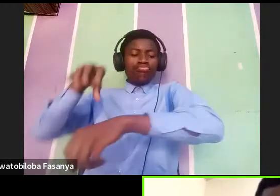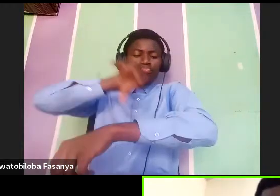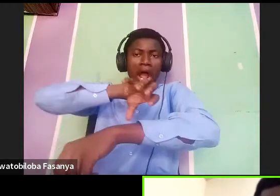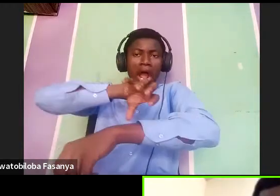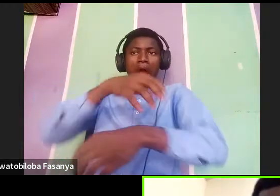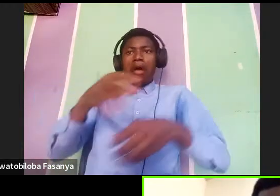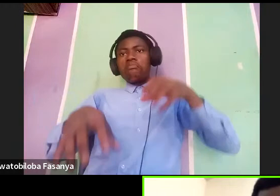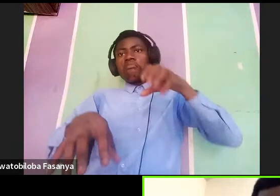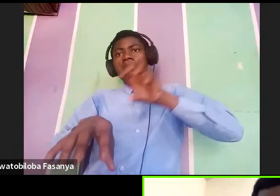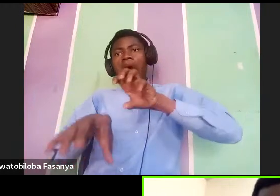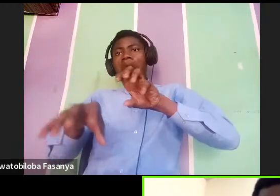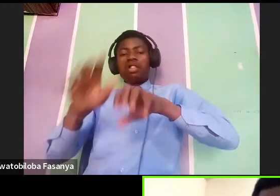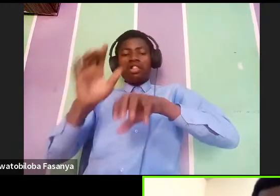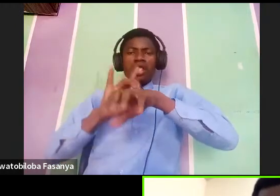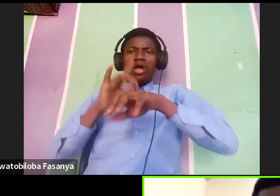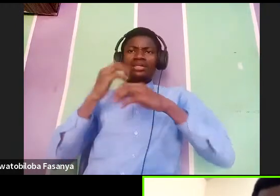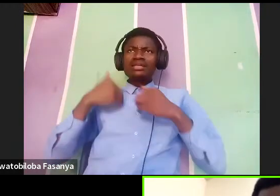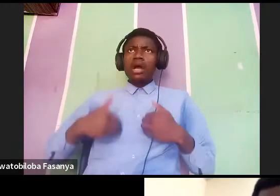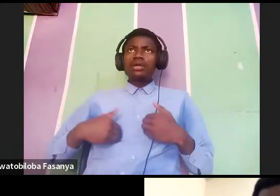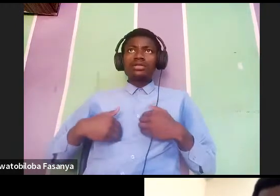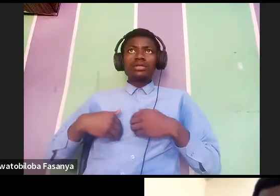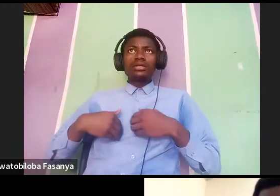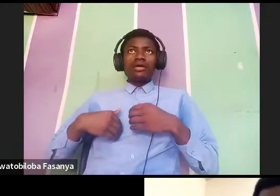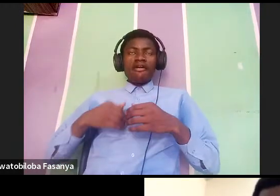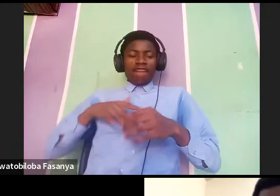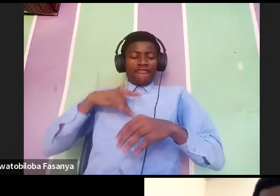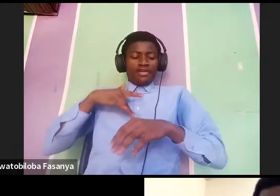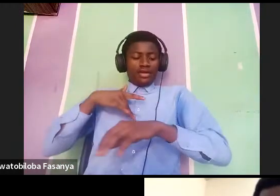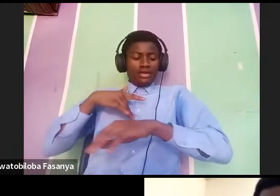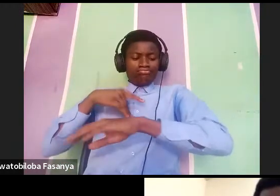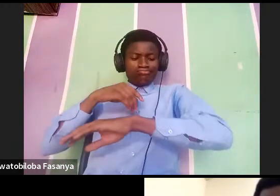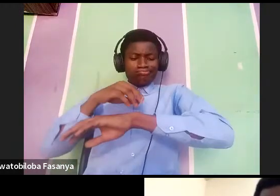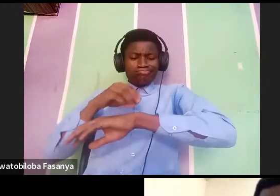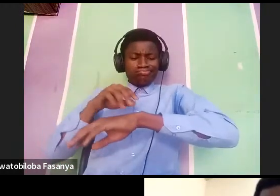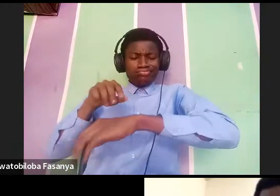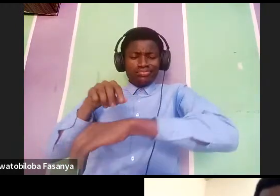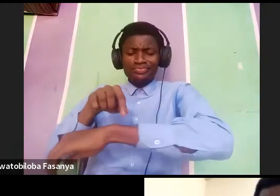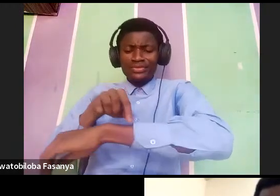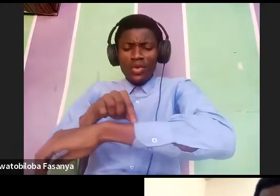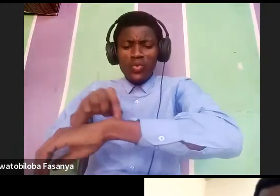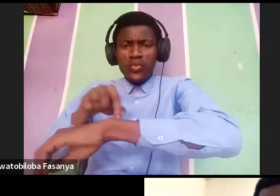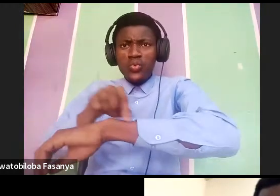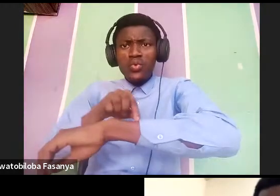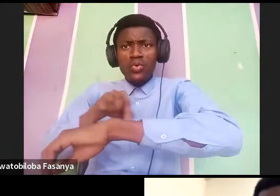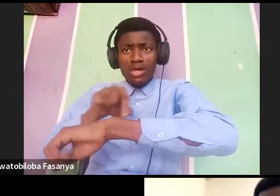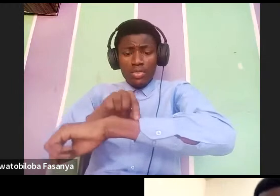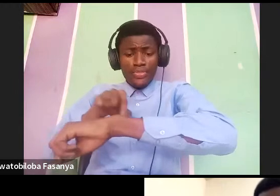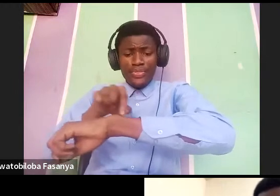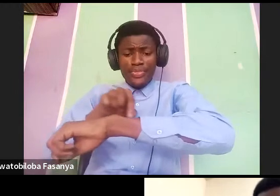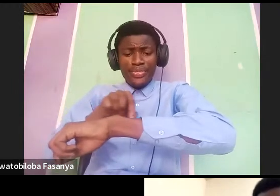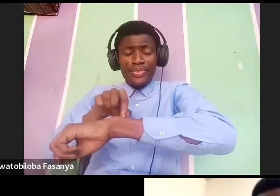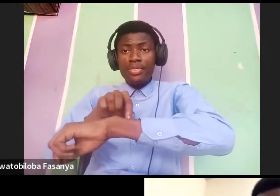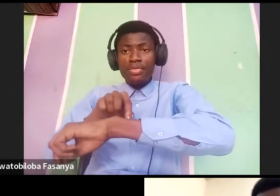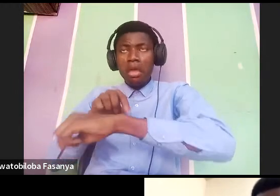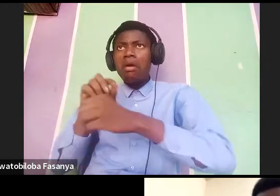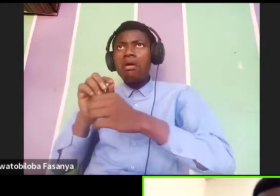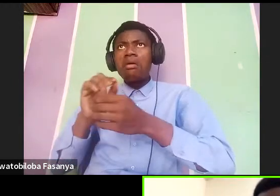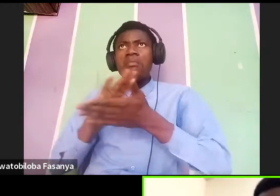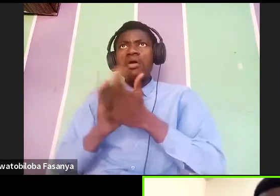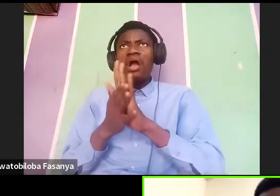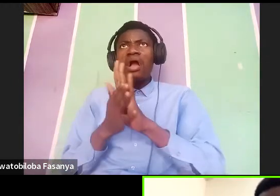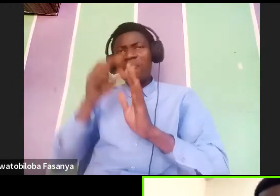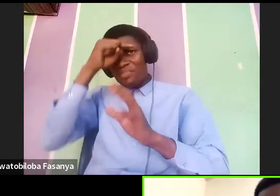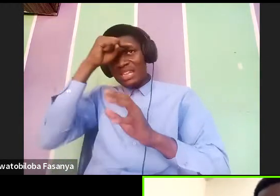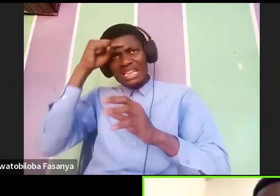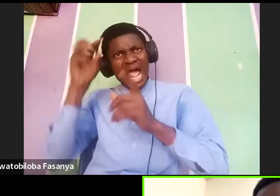or water or any form of burn or burn? Of course, what do you advise that we do as a first aid? Yeah. As a first